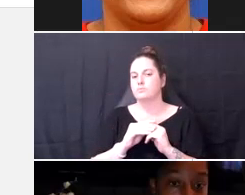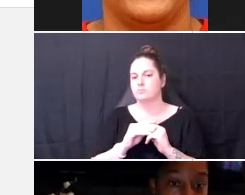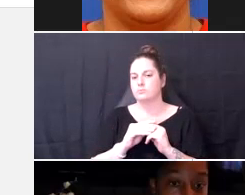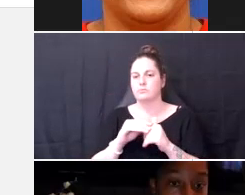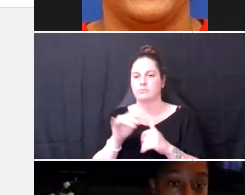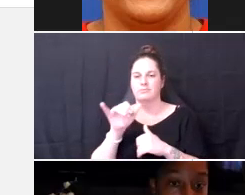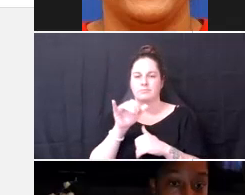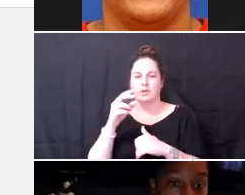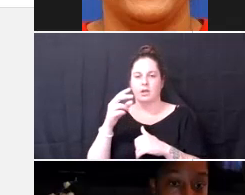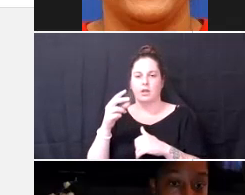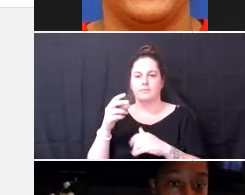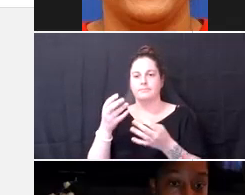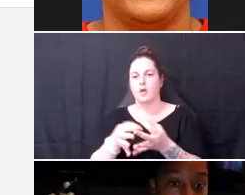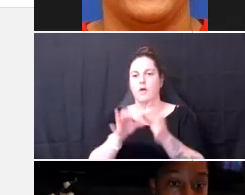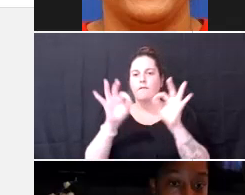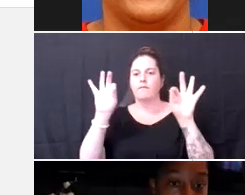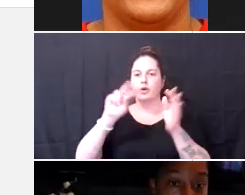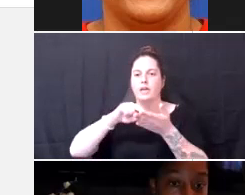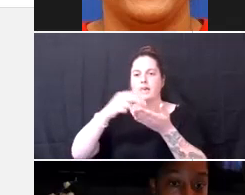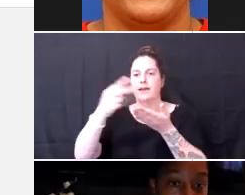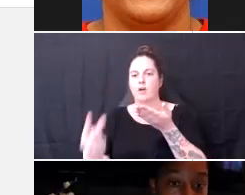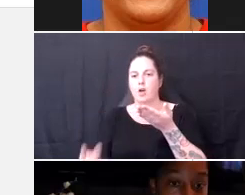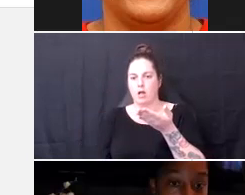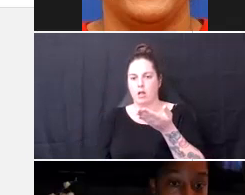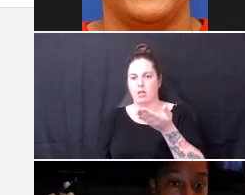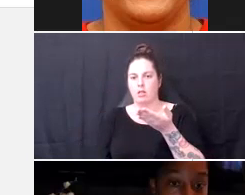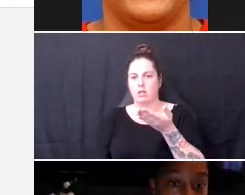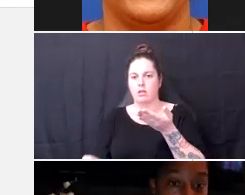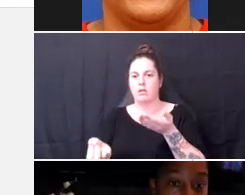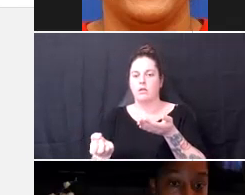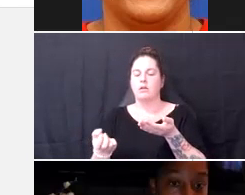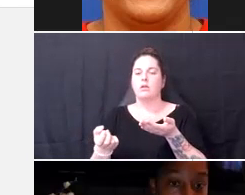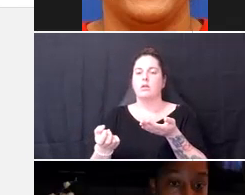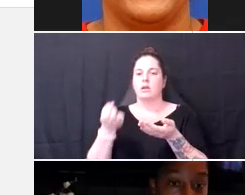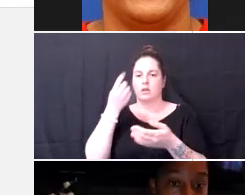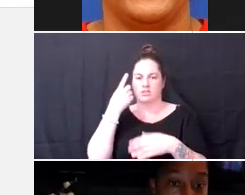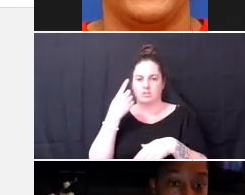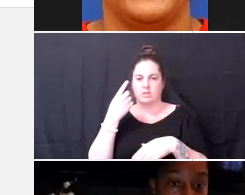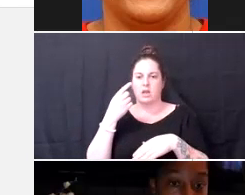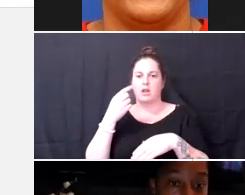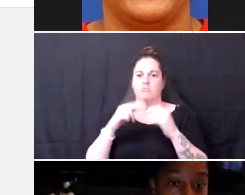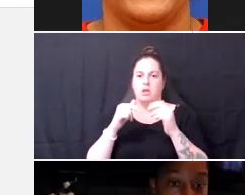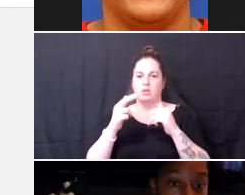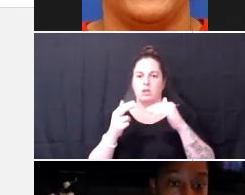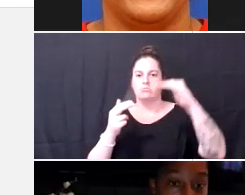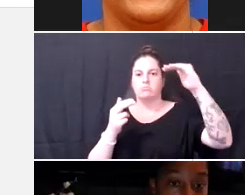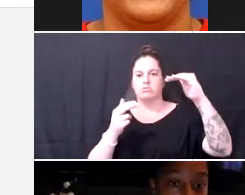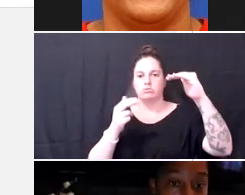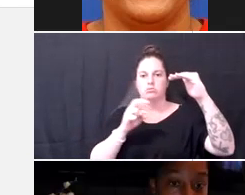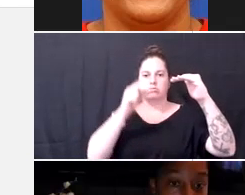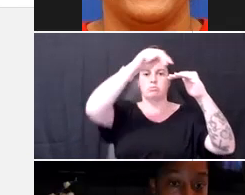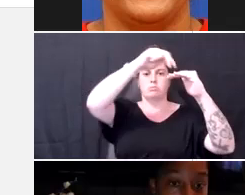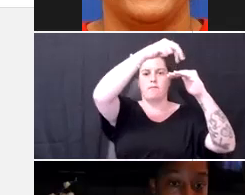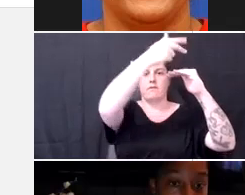fall. That is because all objects that are free falling are falling under the influence